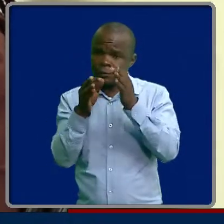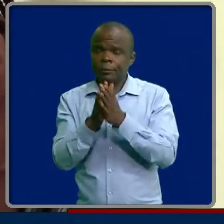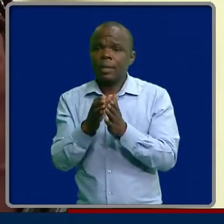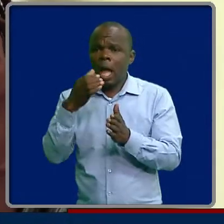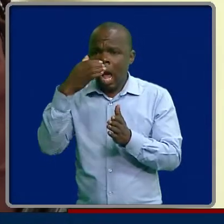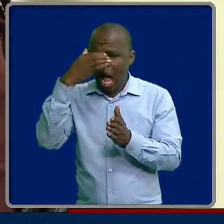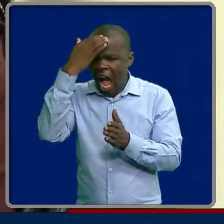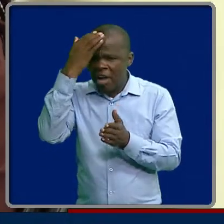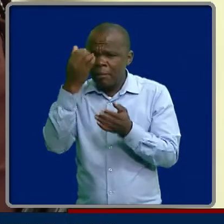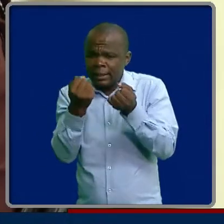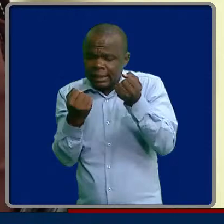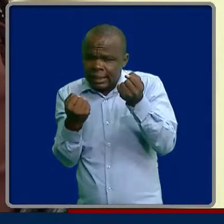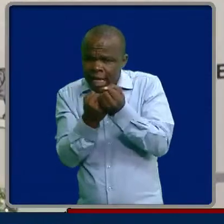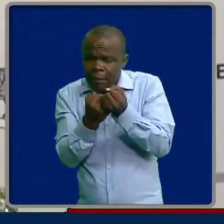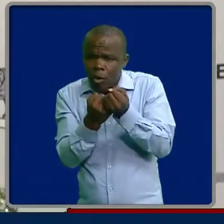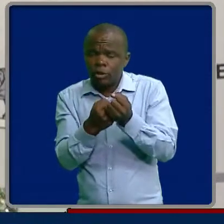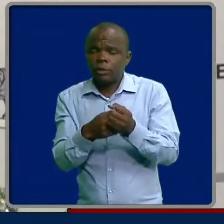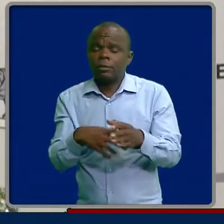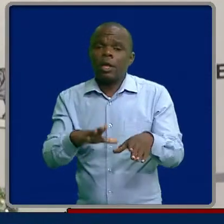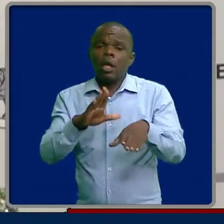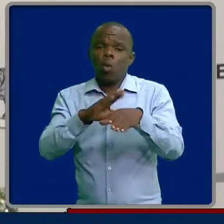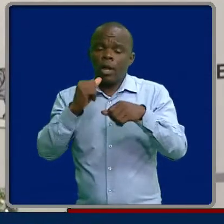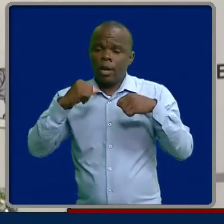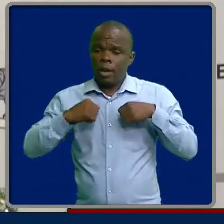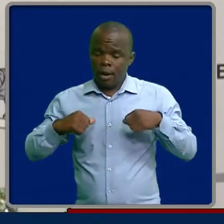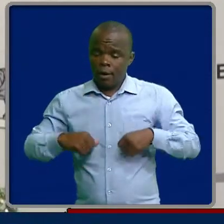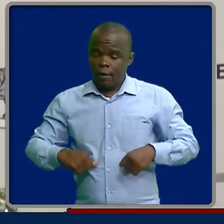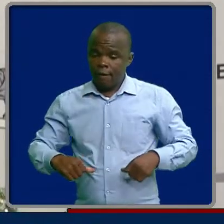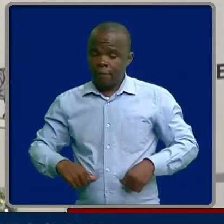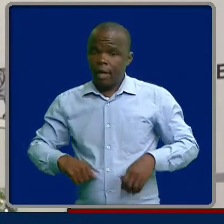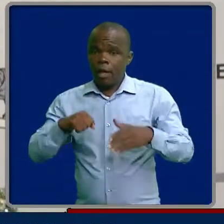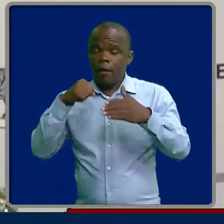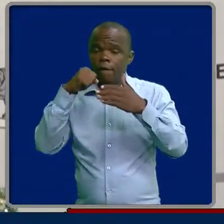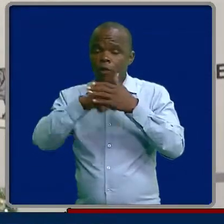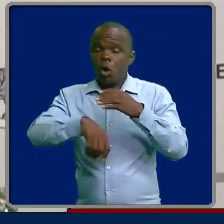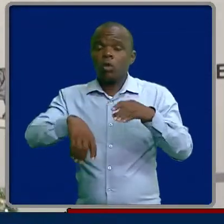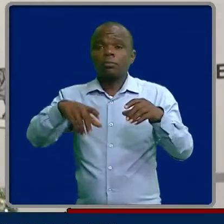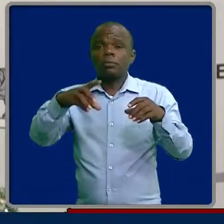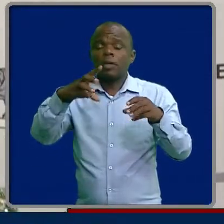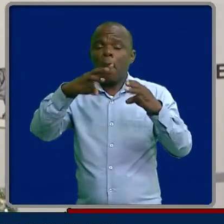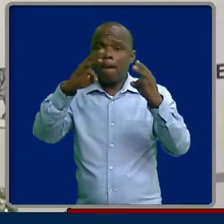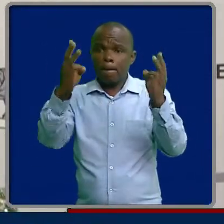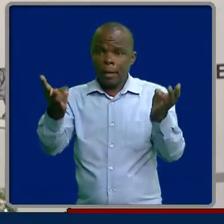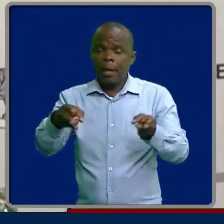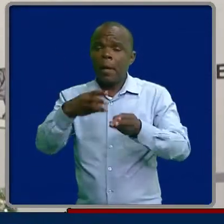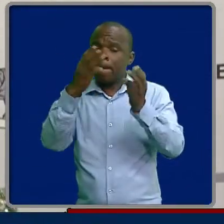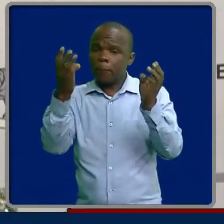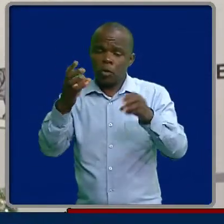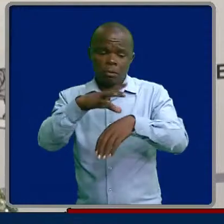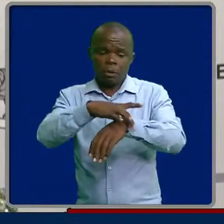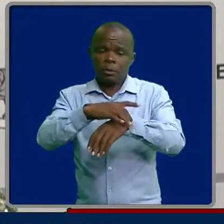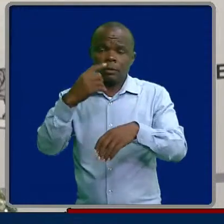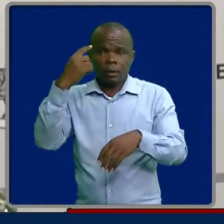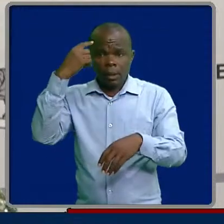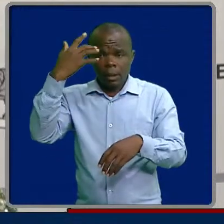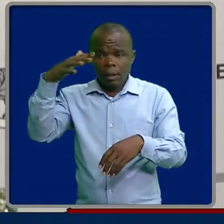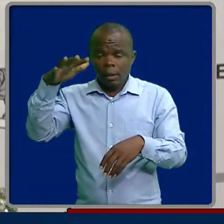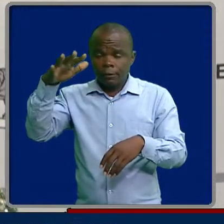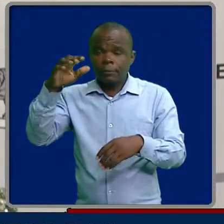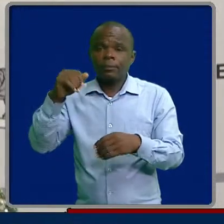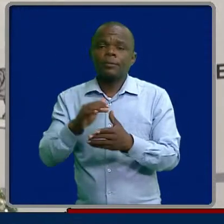by government towards the welfare of autistic persons. Together, let us advocate